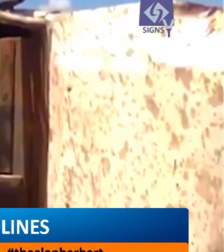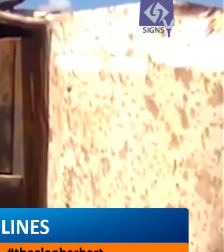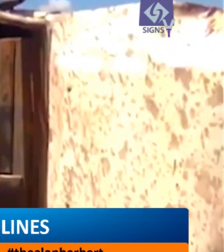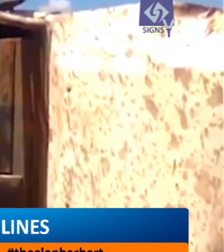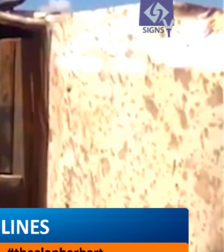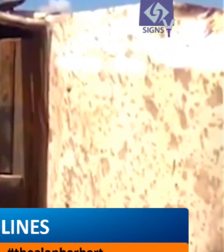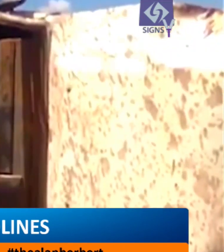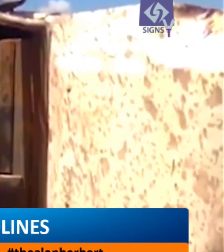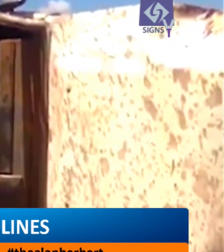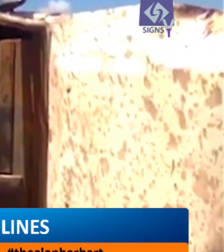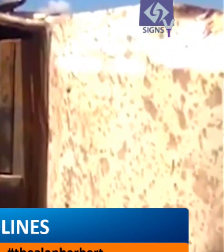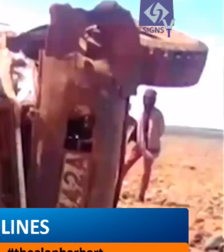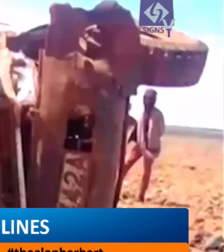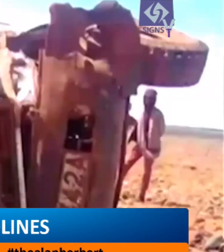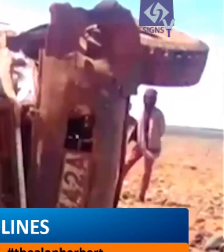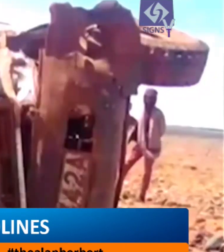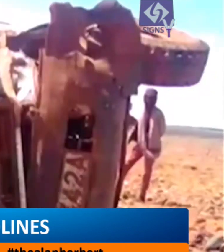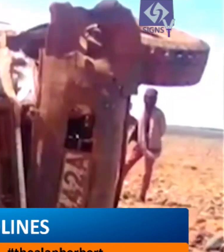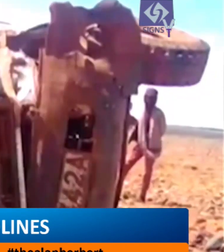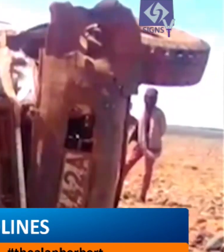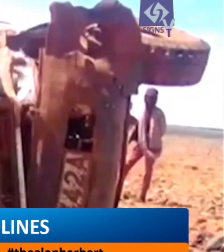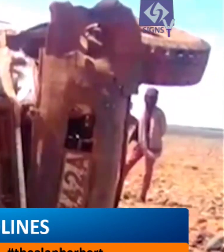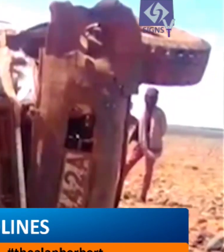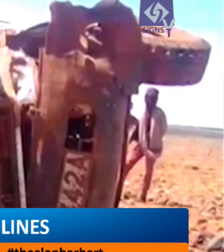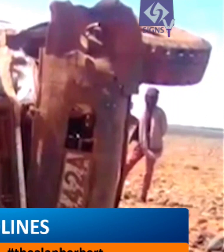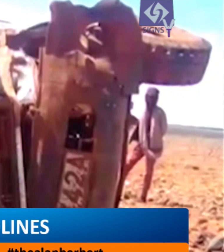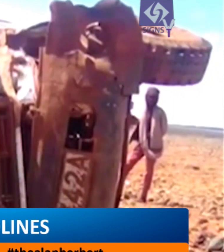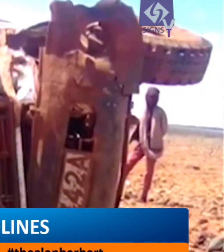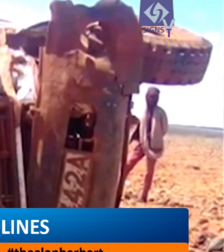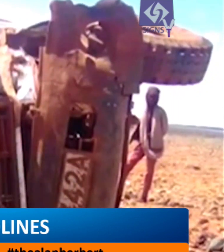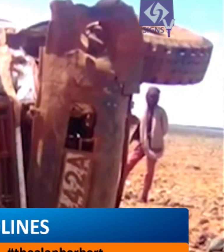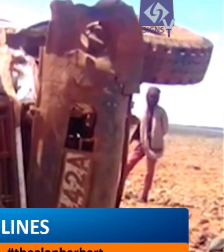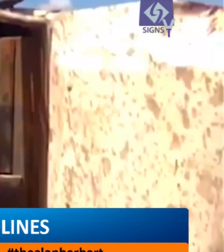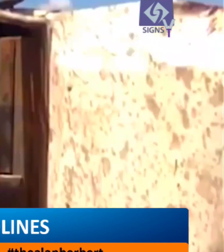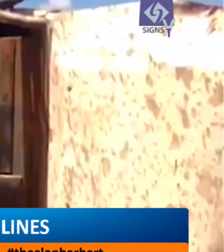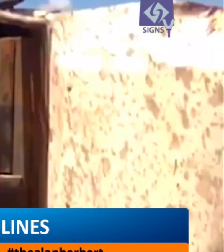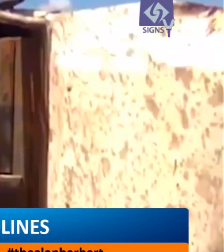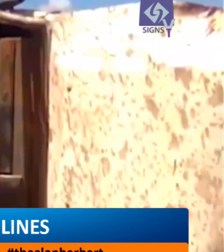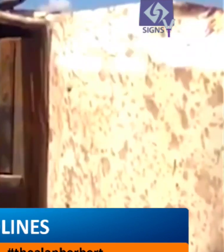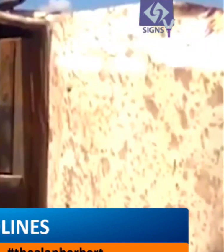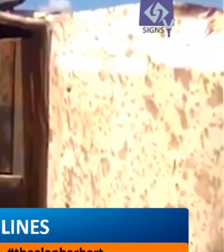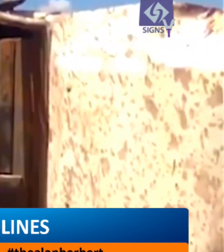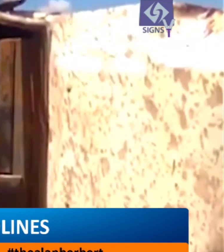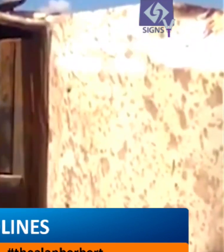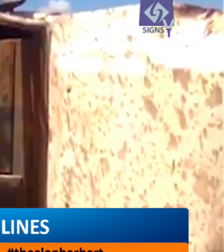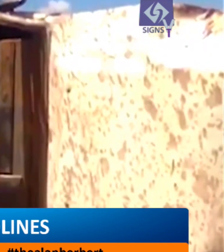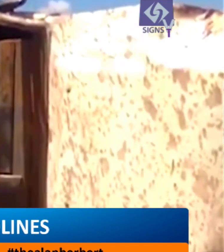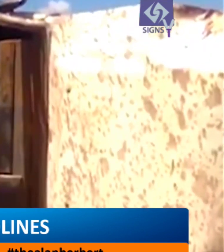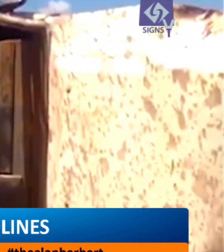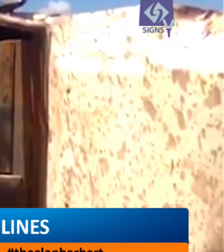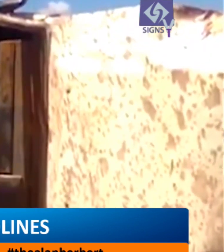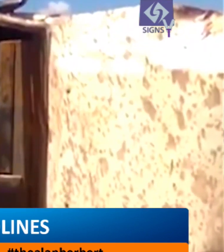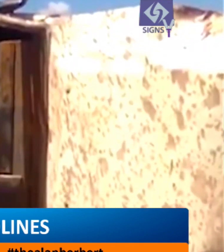hitting a motorbike. The ambulance killed the border operator and his passenger on the spot. In another accident in Bomet, 2